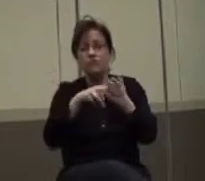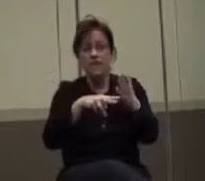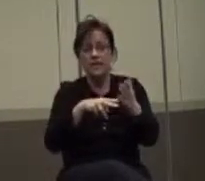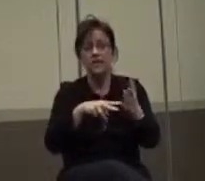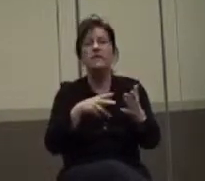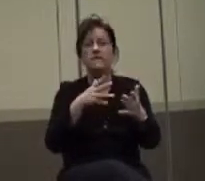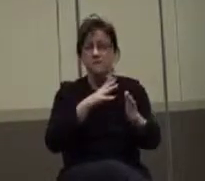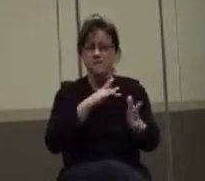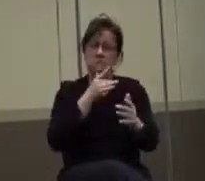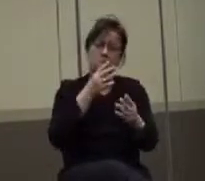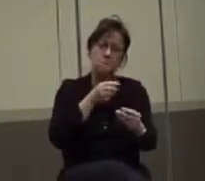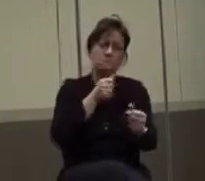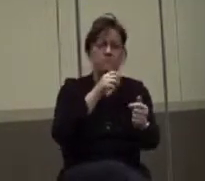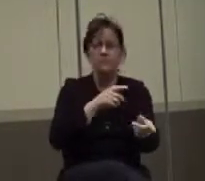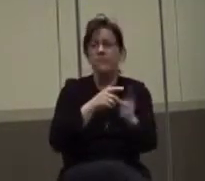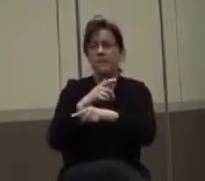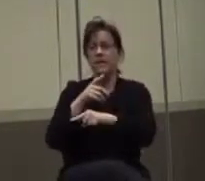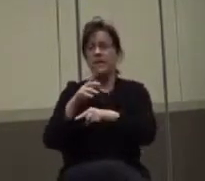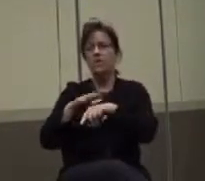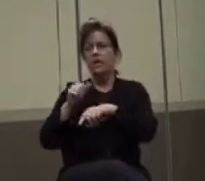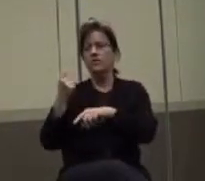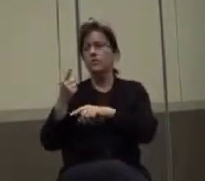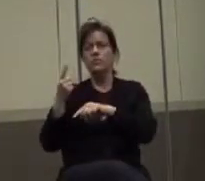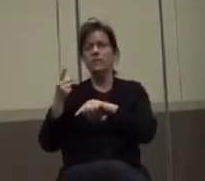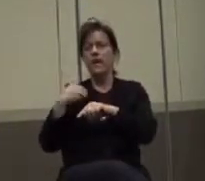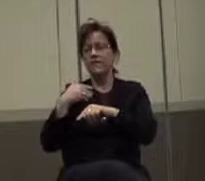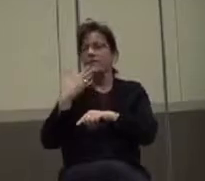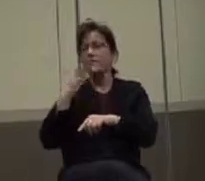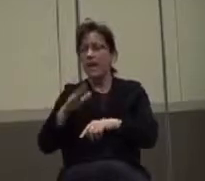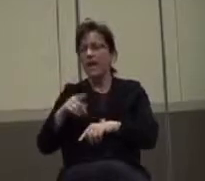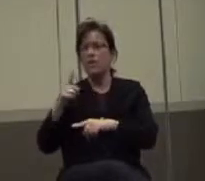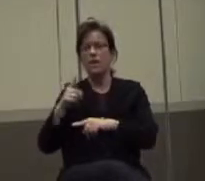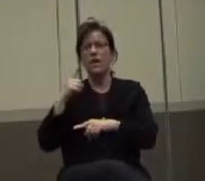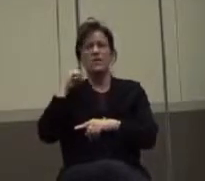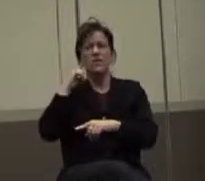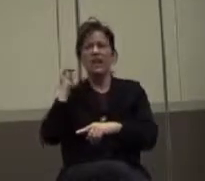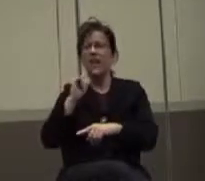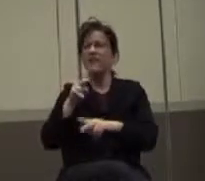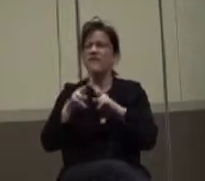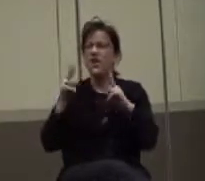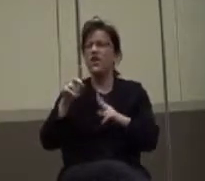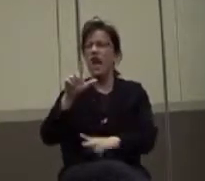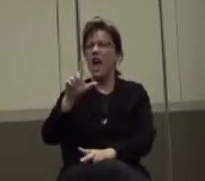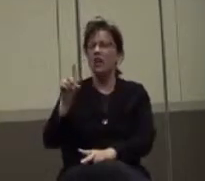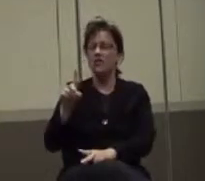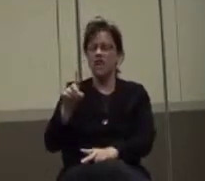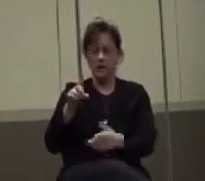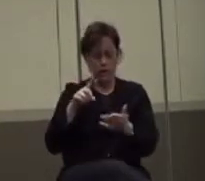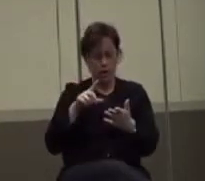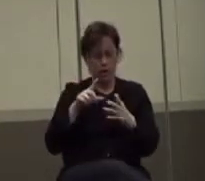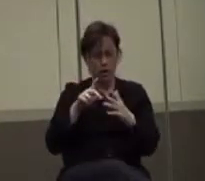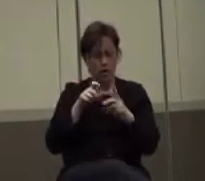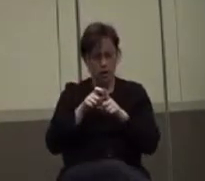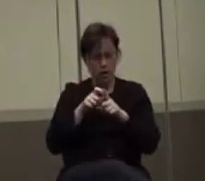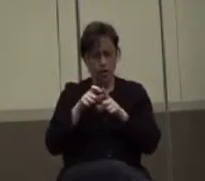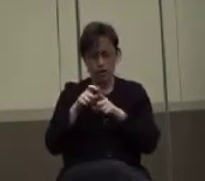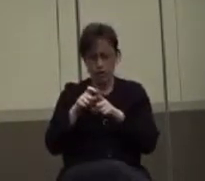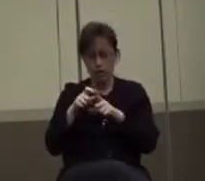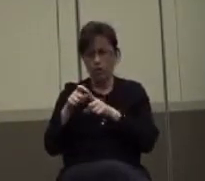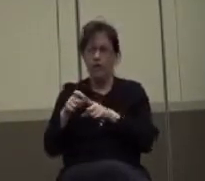start, and they sound very LD, right? And you can see all the other people who have the good ones going,